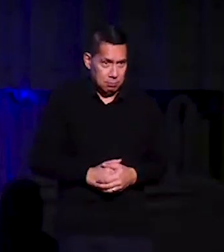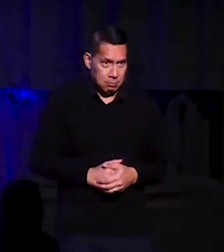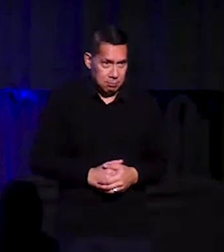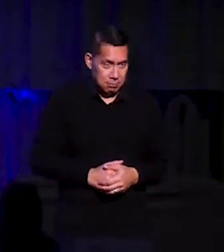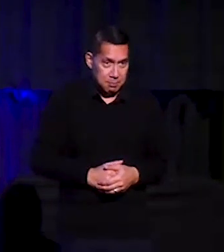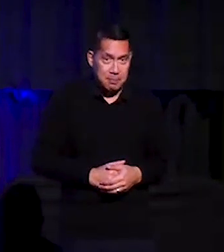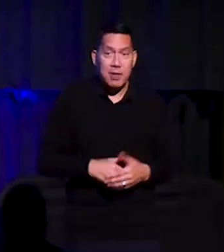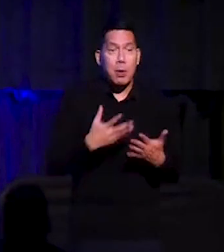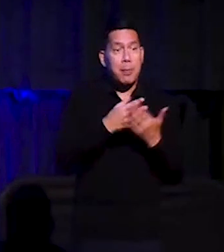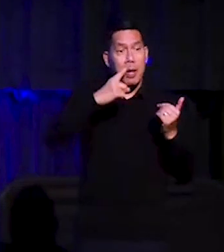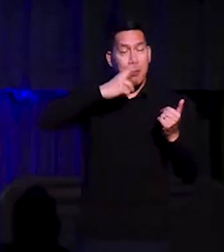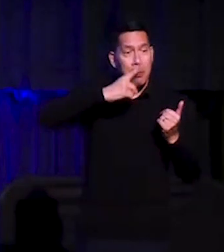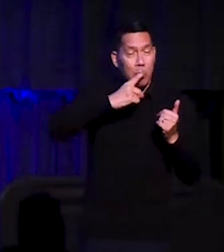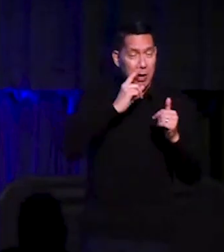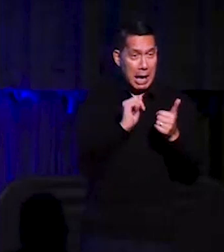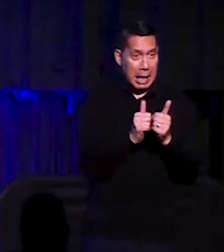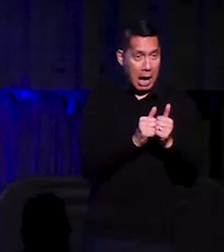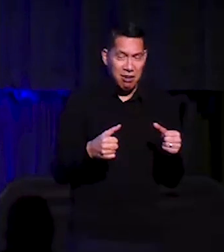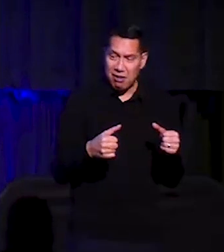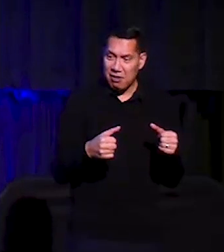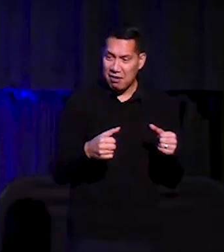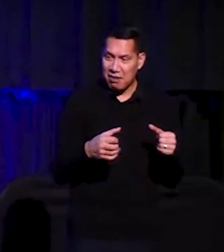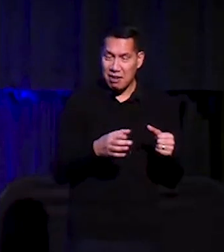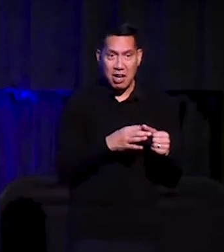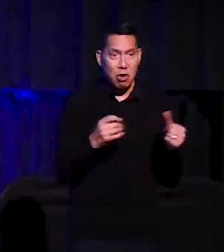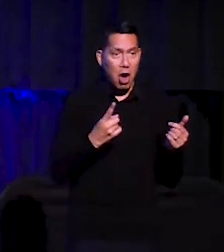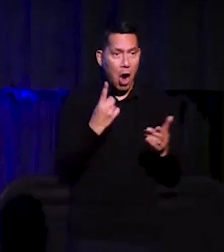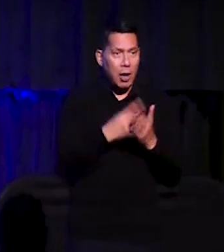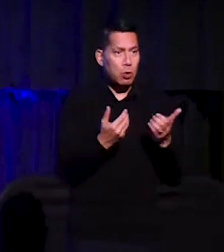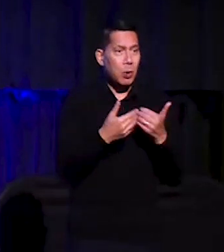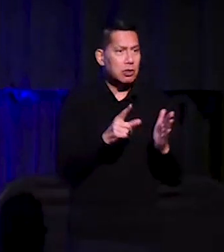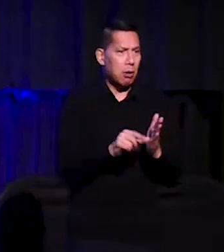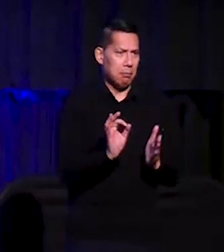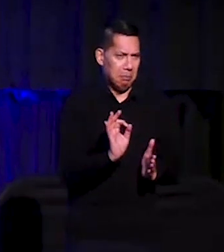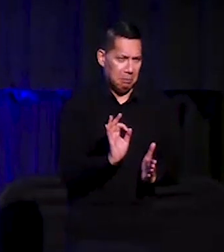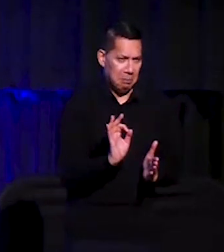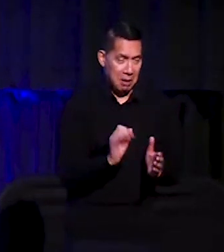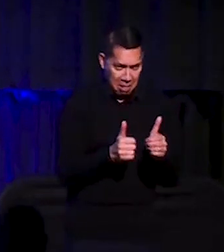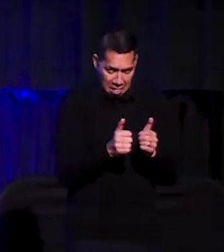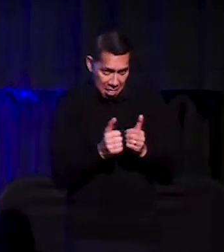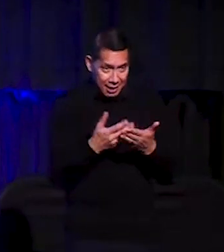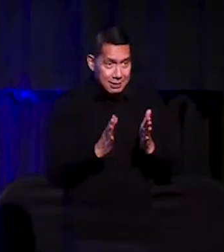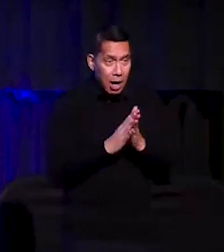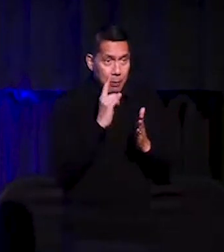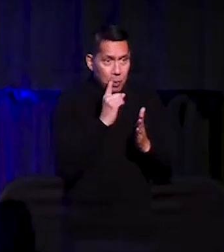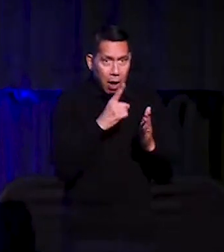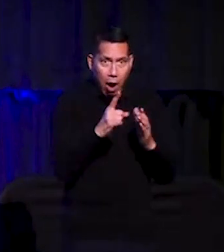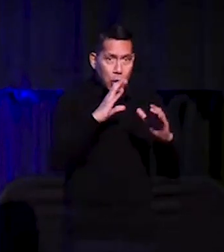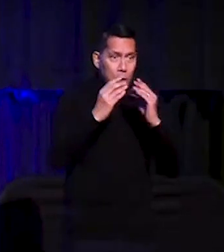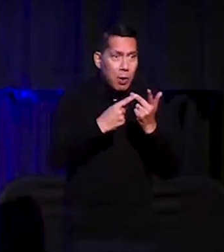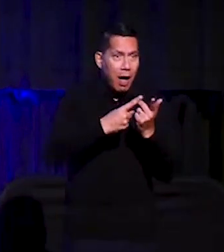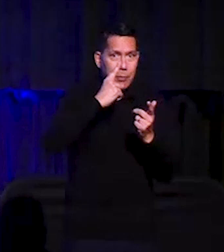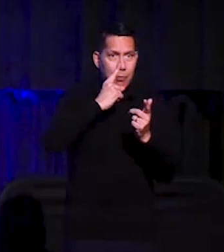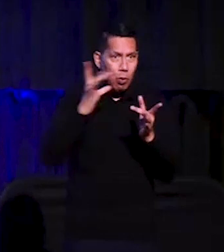And for many people, gaming is not just something to kill time, but for many, it is how people connect with friends,